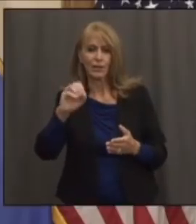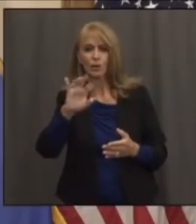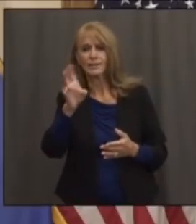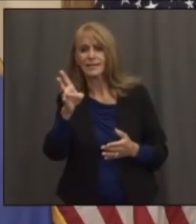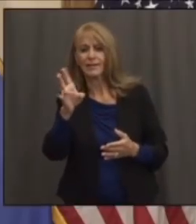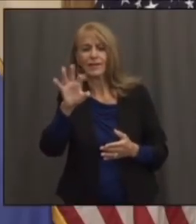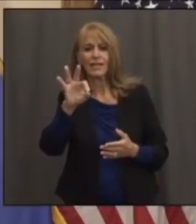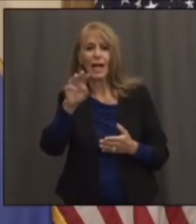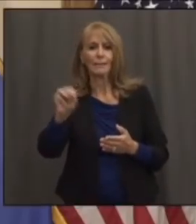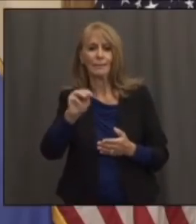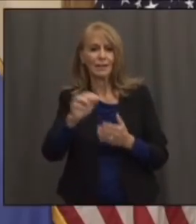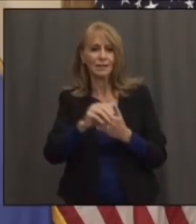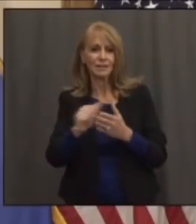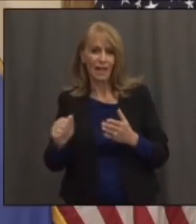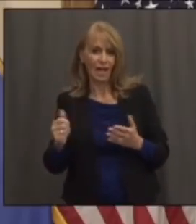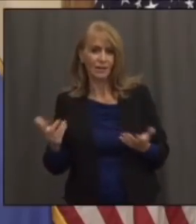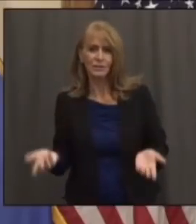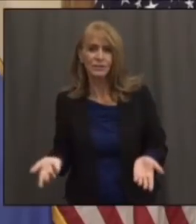Are